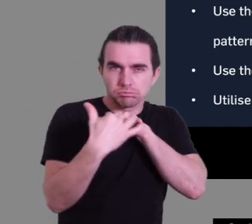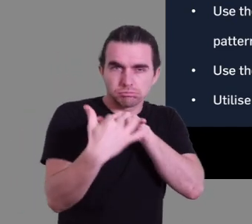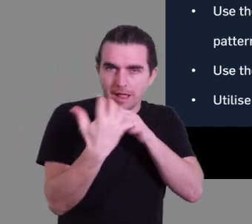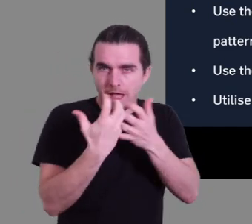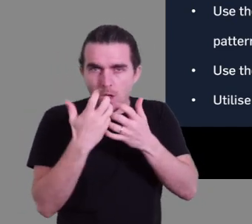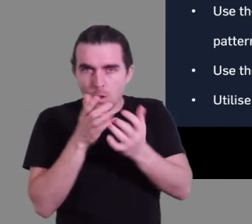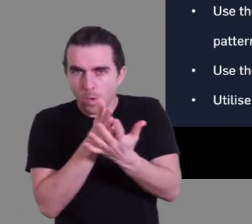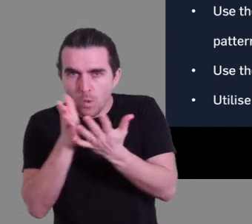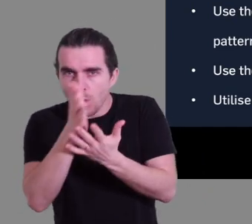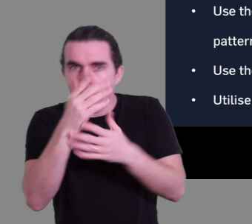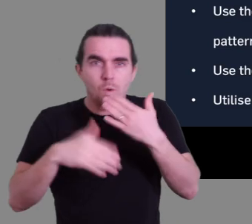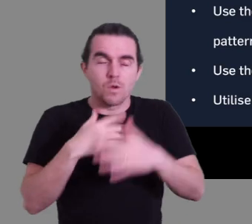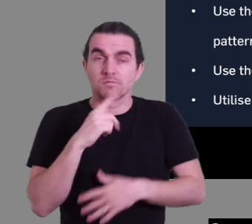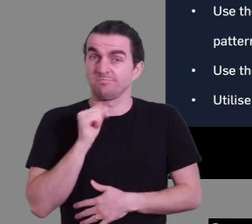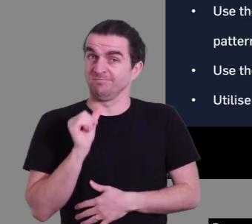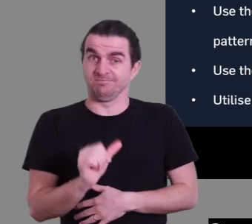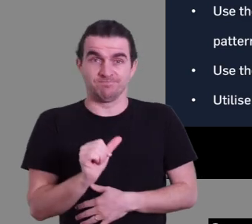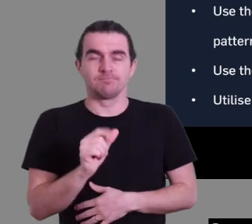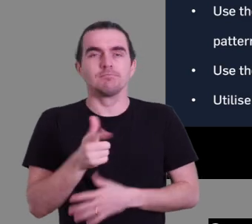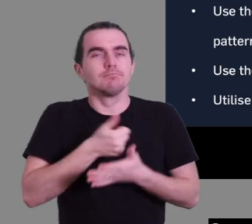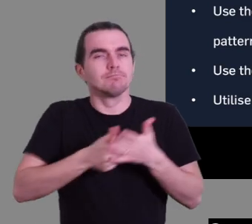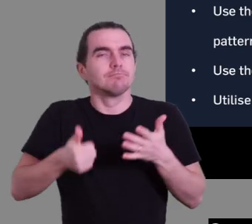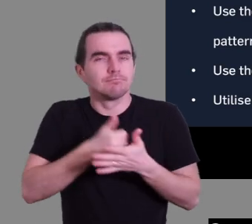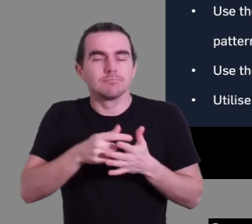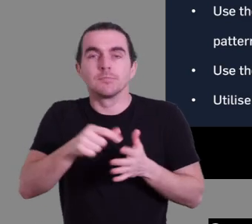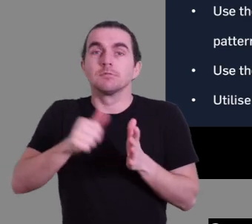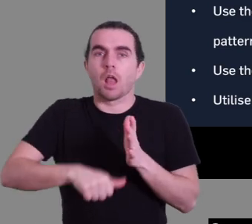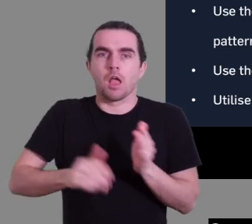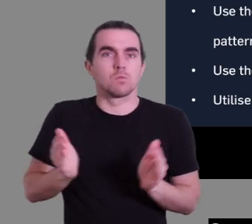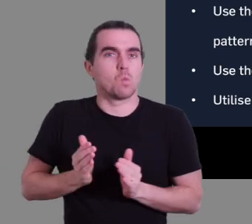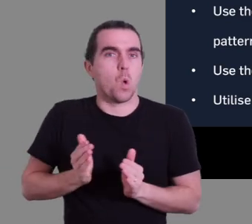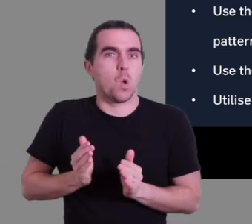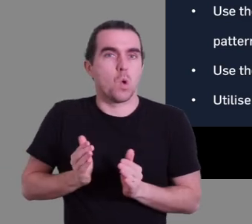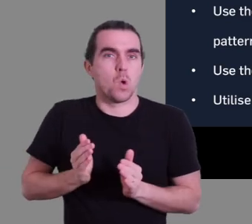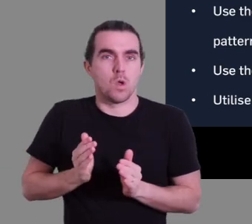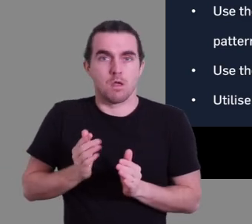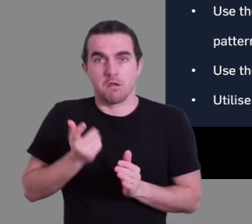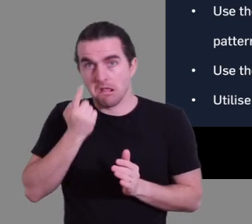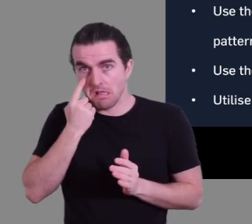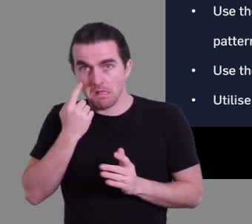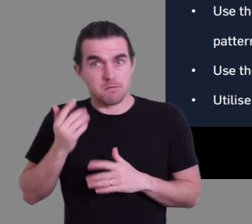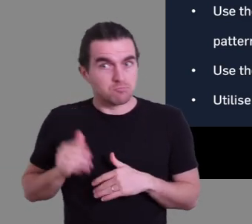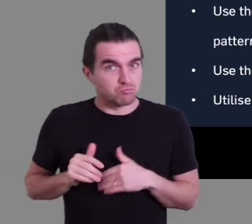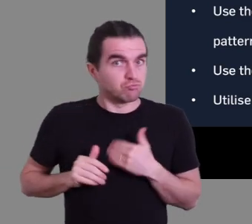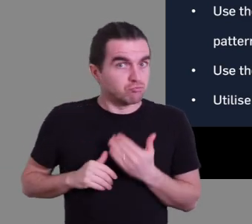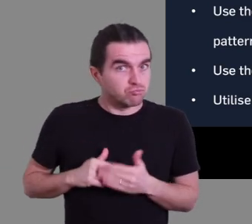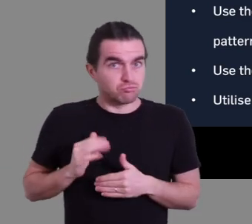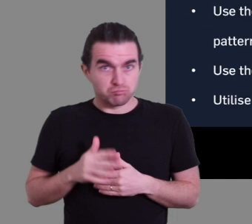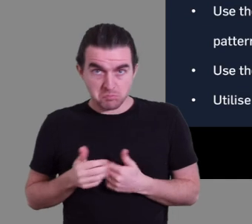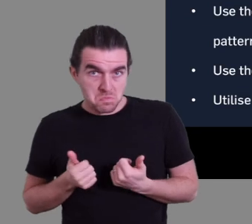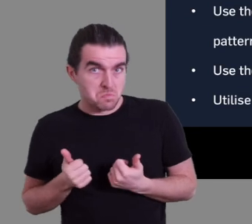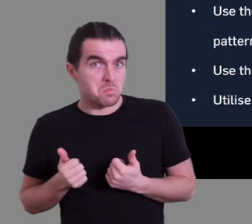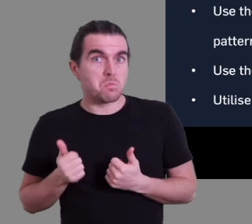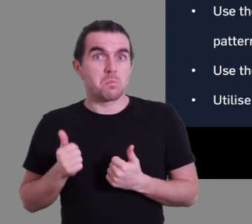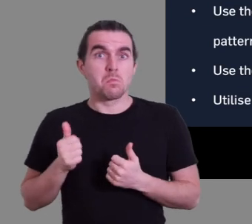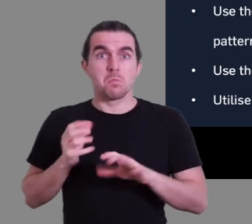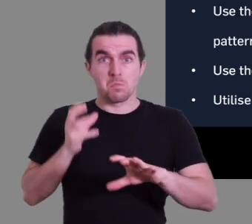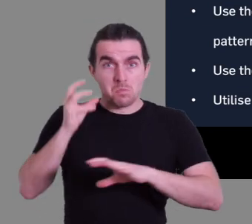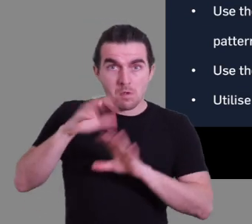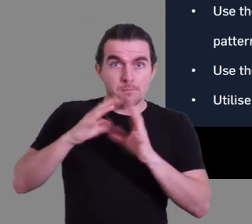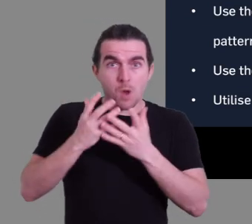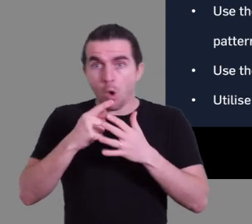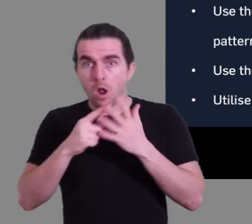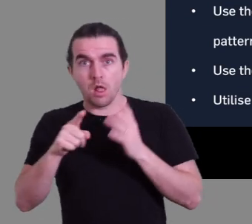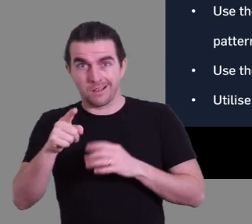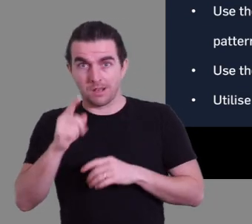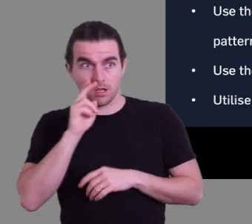emerge. Absolutely, Bish. So quite often you would start with small numbers. We started by virtually walking it through. The ball goes over here, your blind